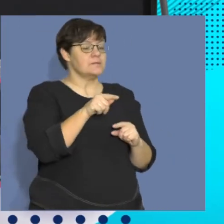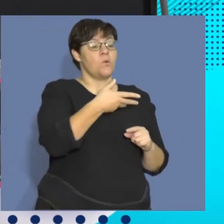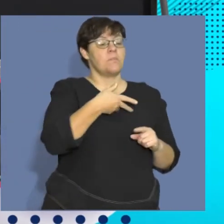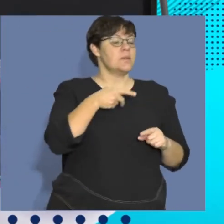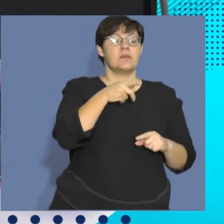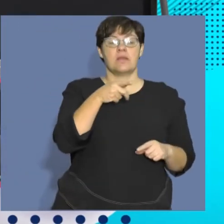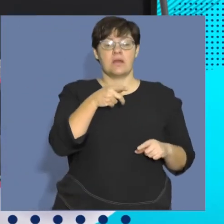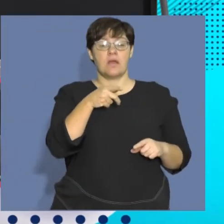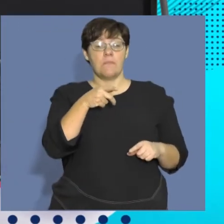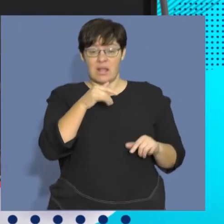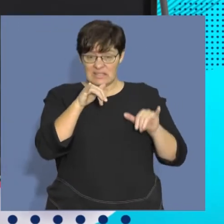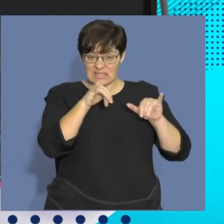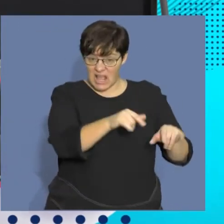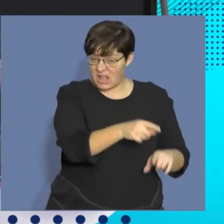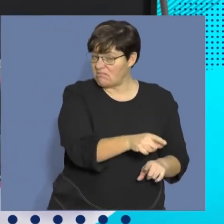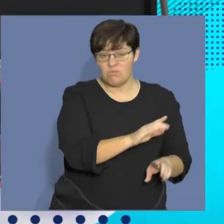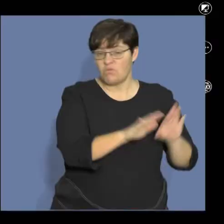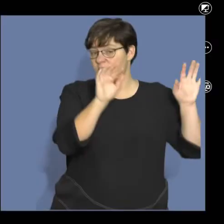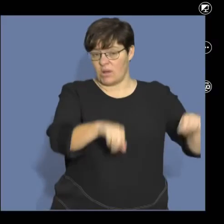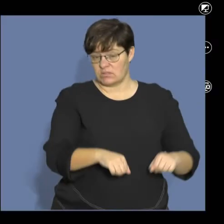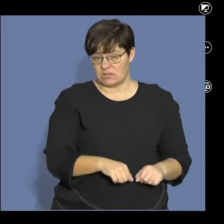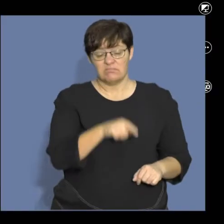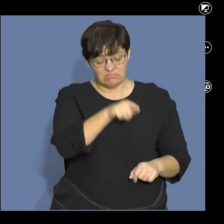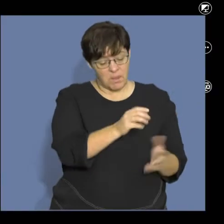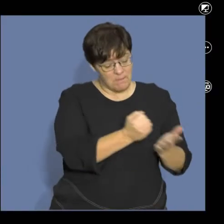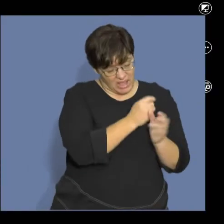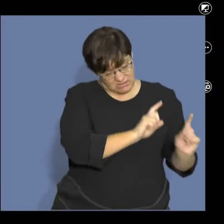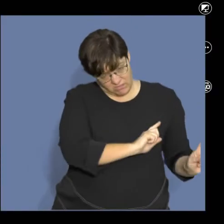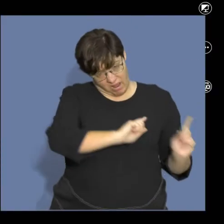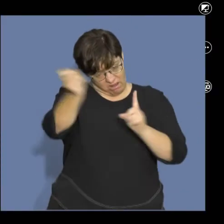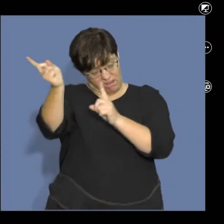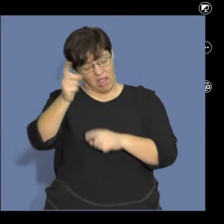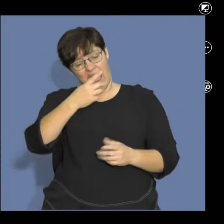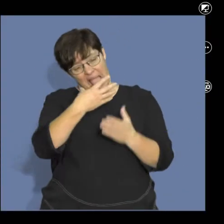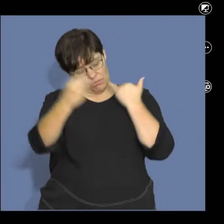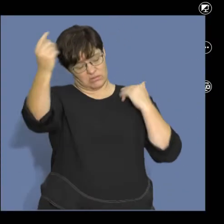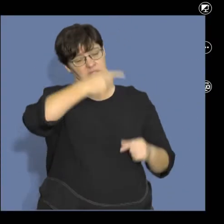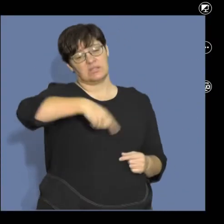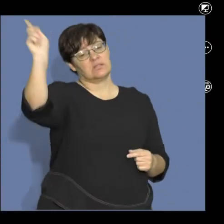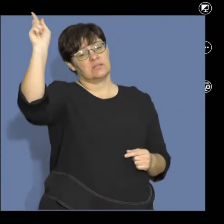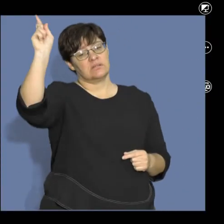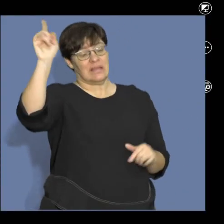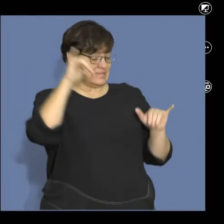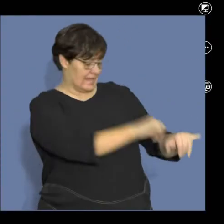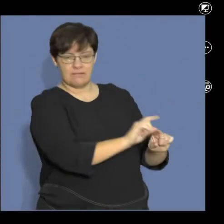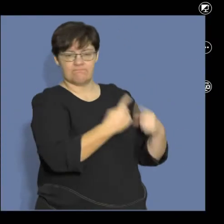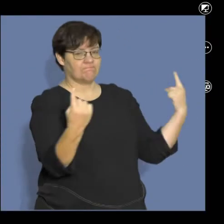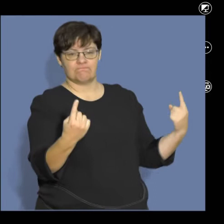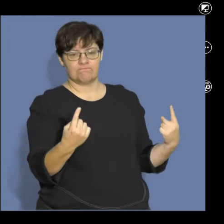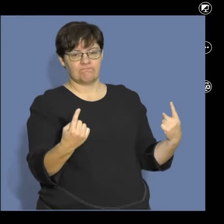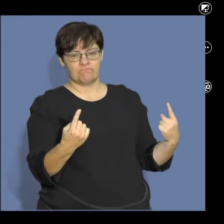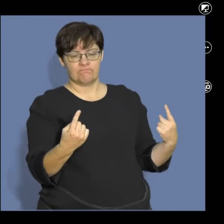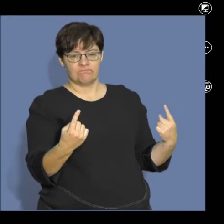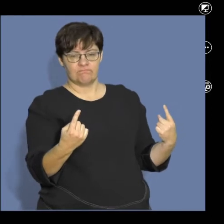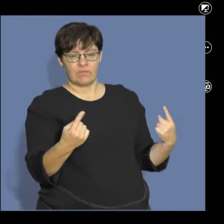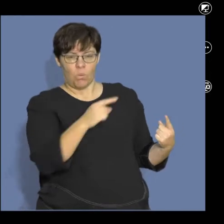bull has to leave or emigrate from that population. It